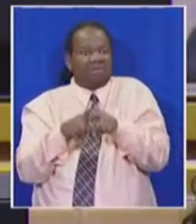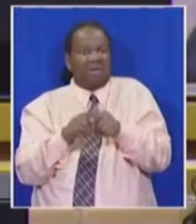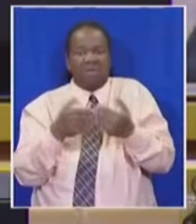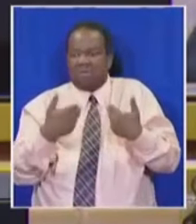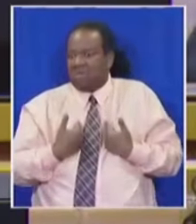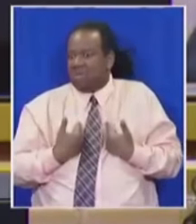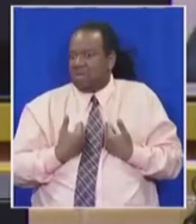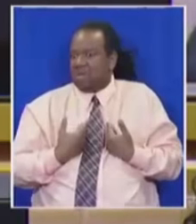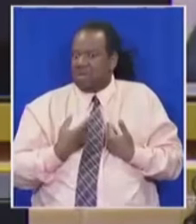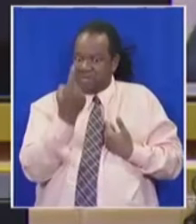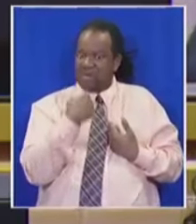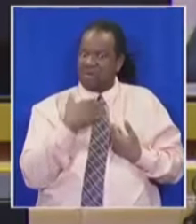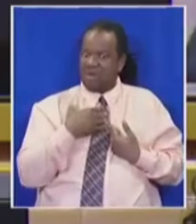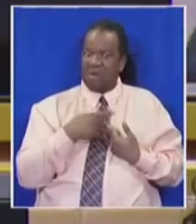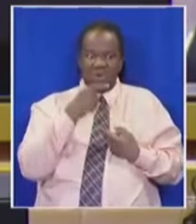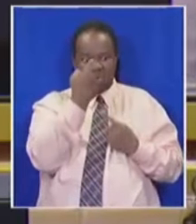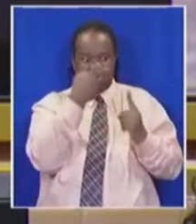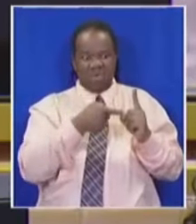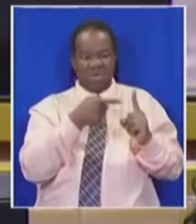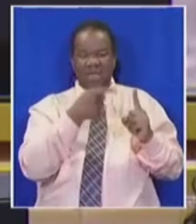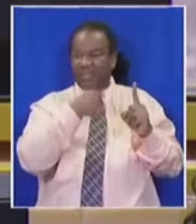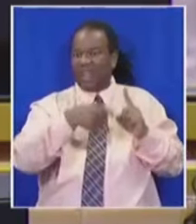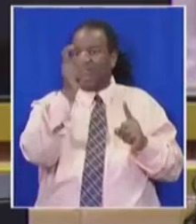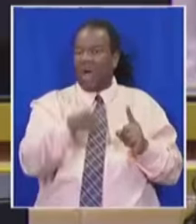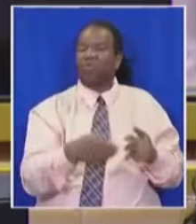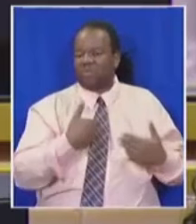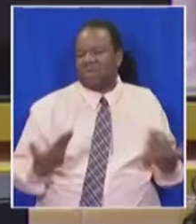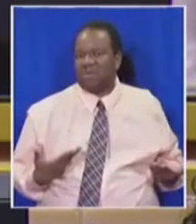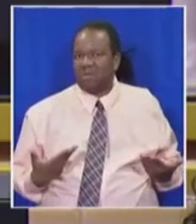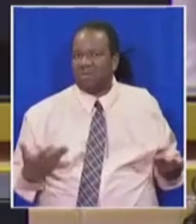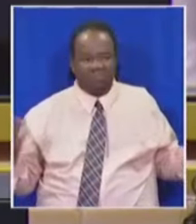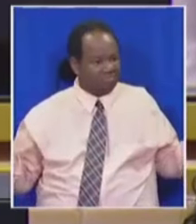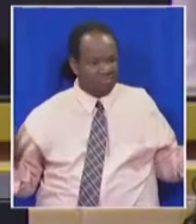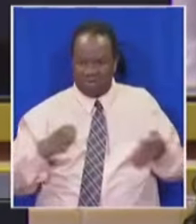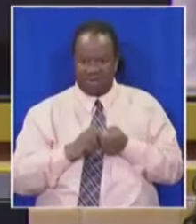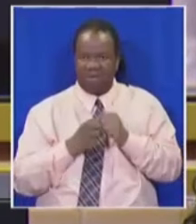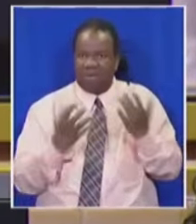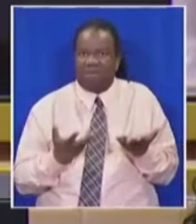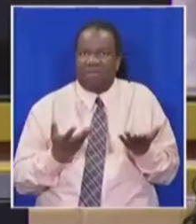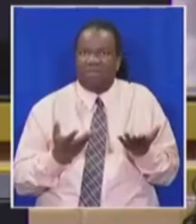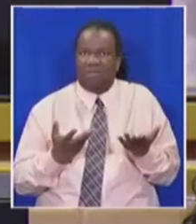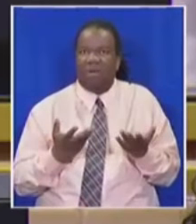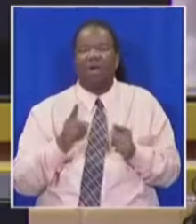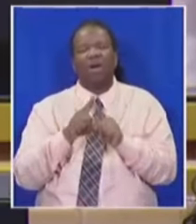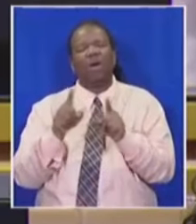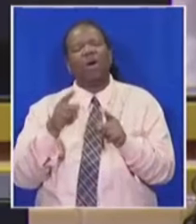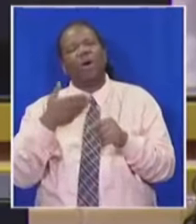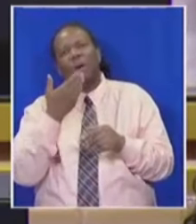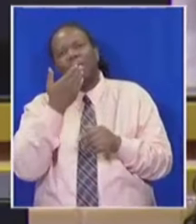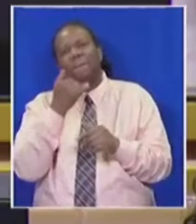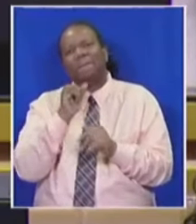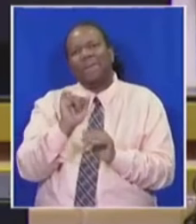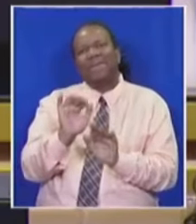in this parliament, and I've not regarded it as unparliamentary, I've regarded it as inaccurate. So I think we must be very careful of not limiting